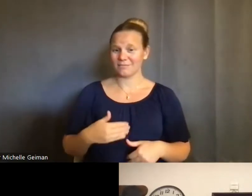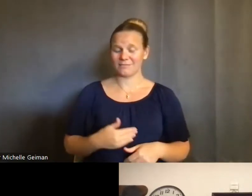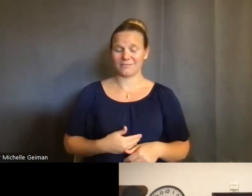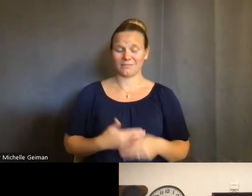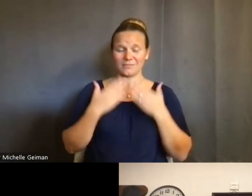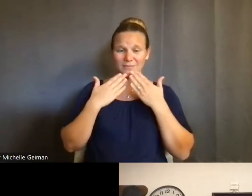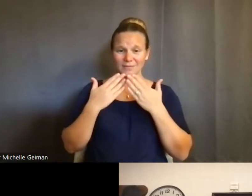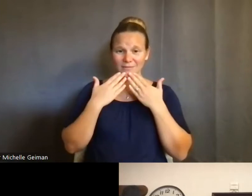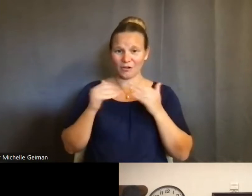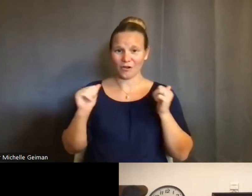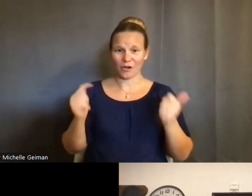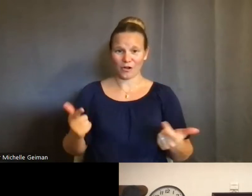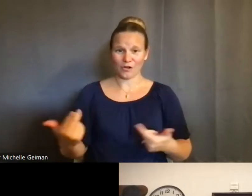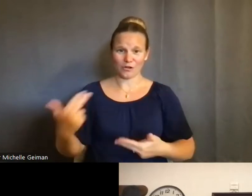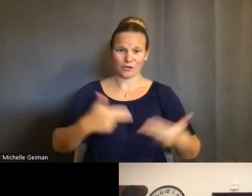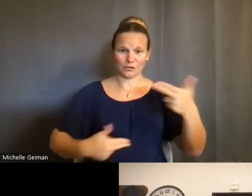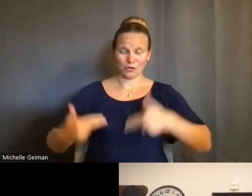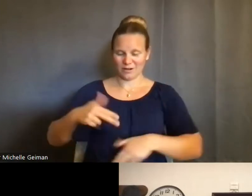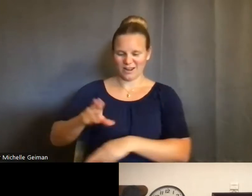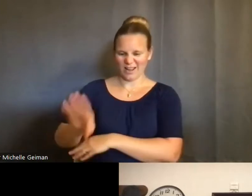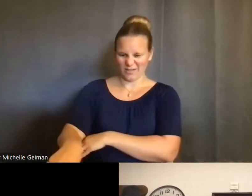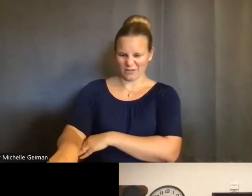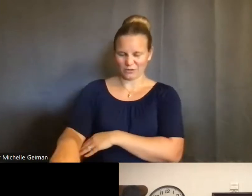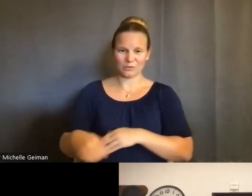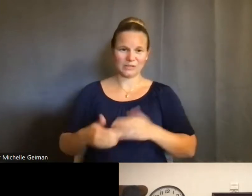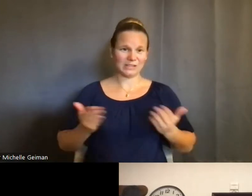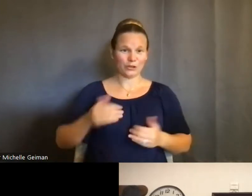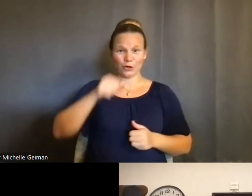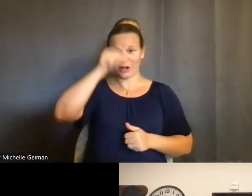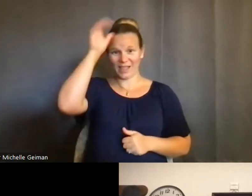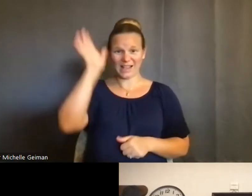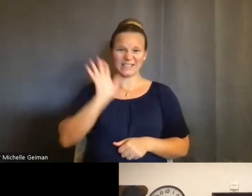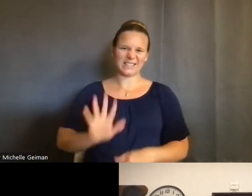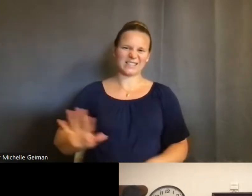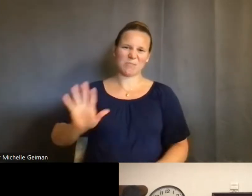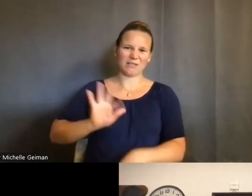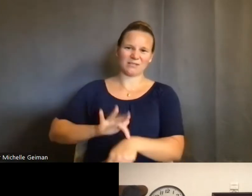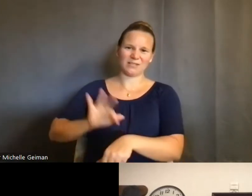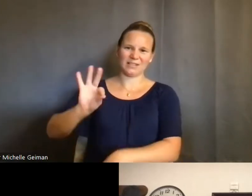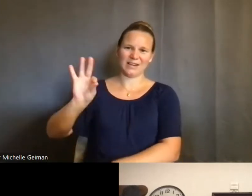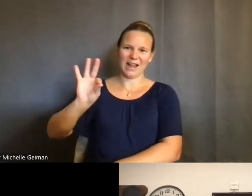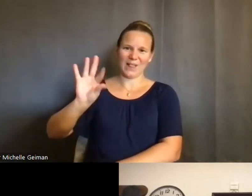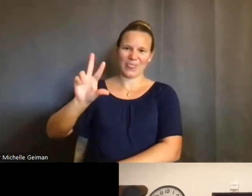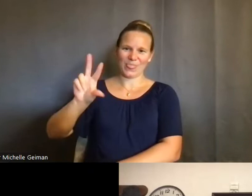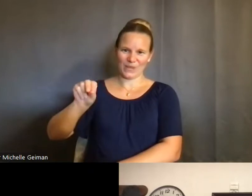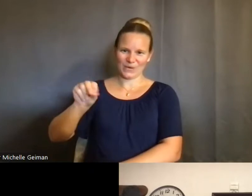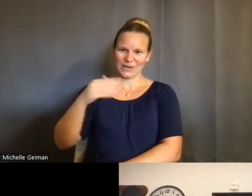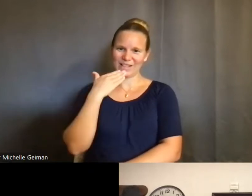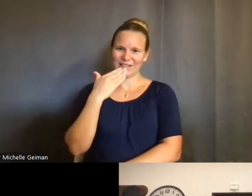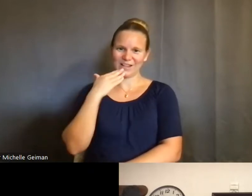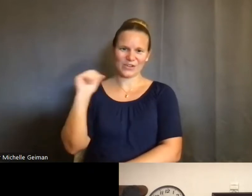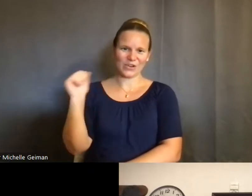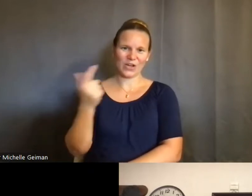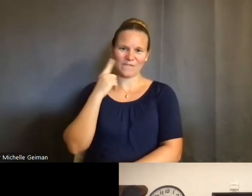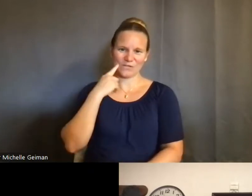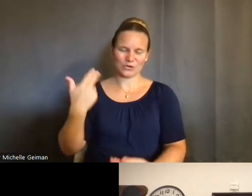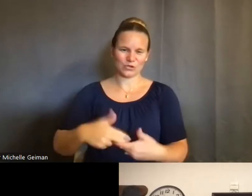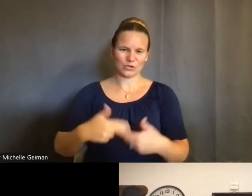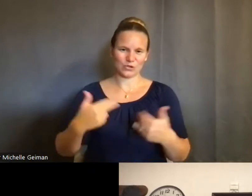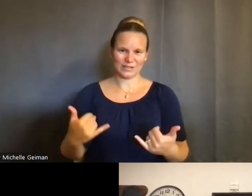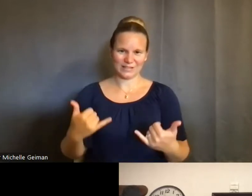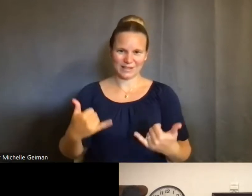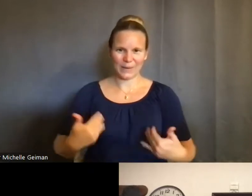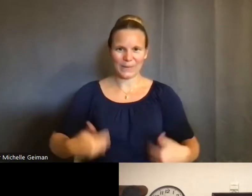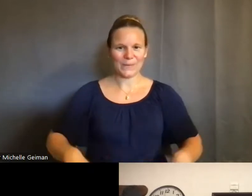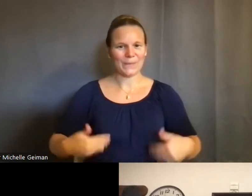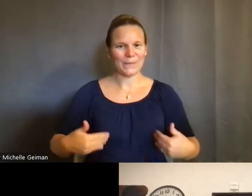this afternoon on the East Coast. It's about 9:30 here in Alaska. So thank you so much to everybody that's joining the webinar today. This is